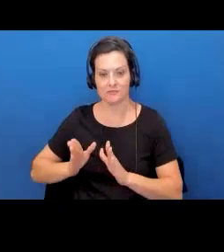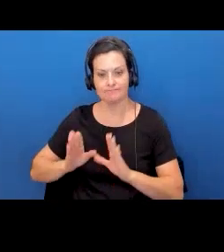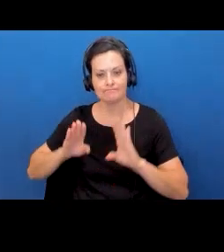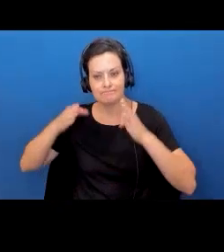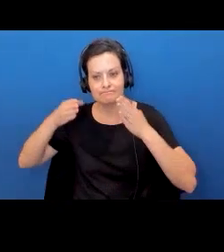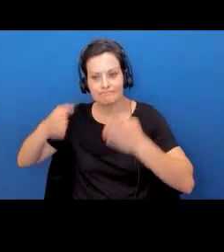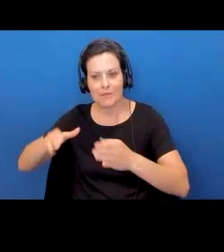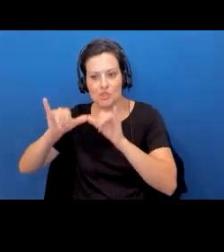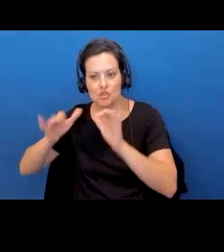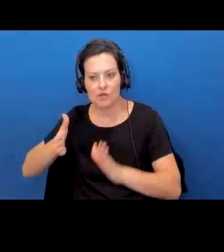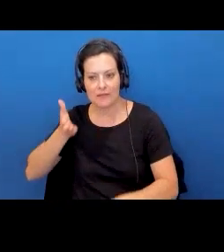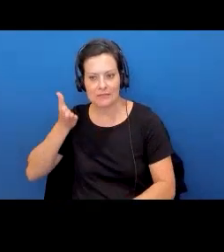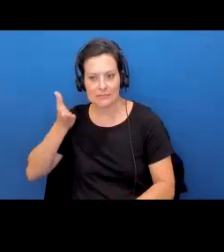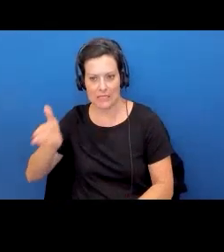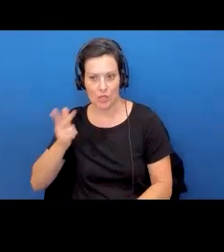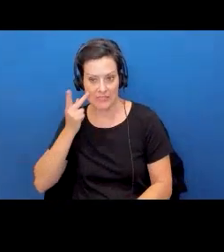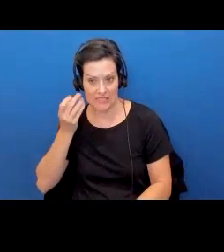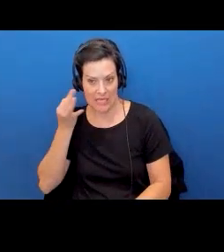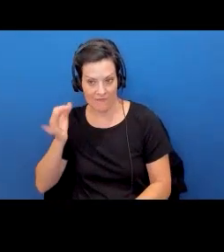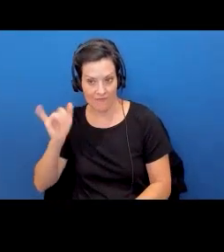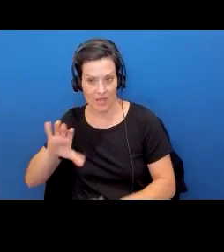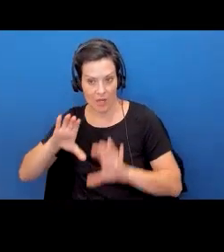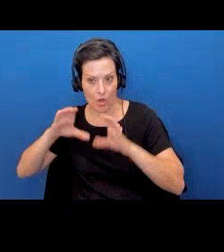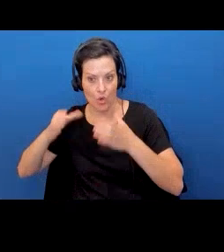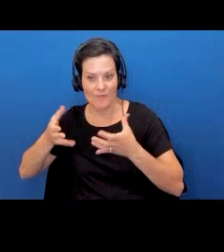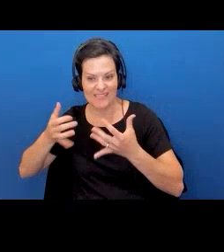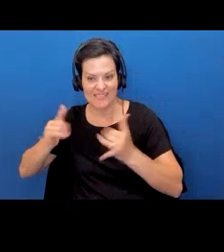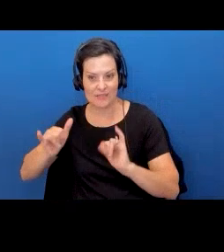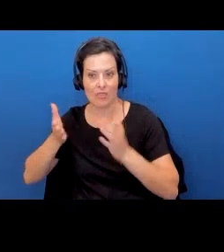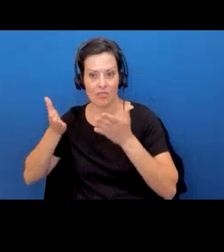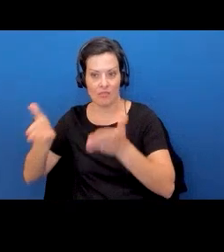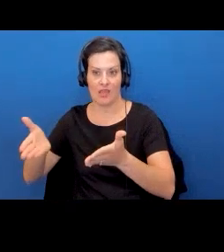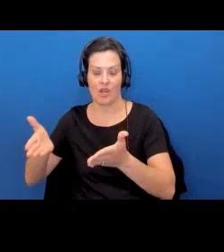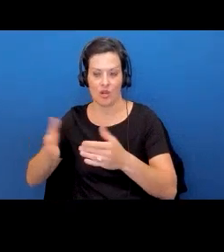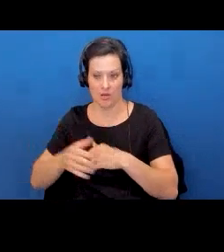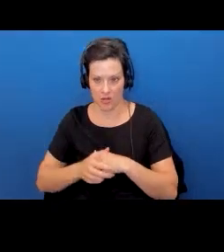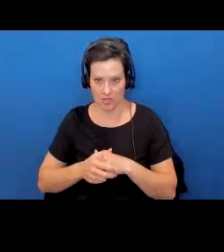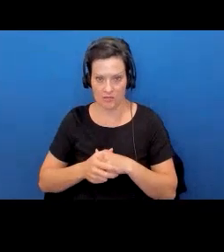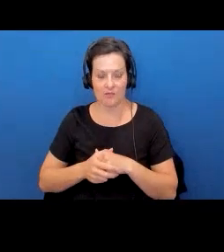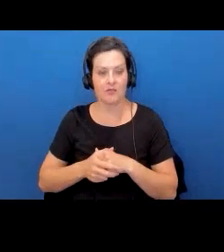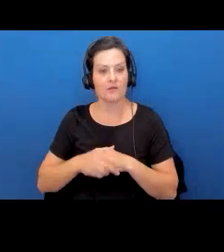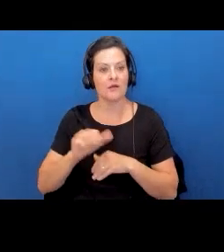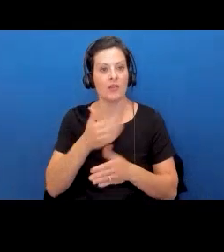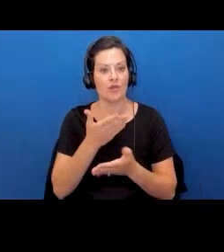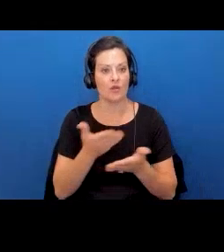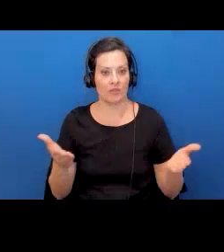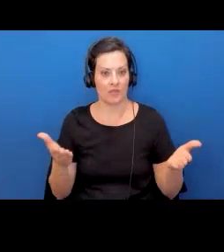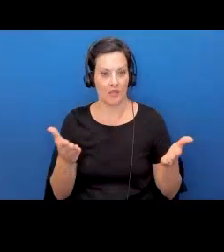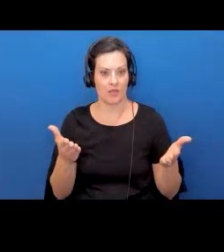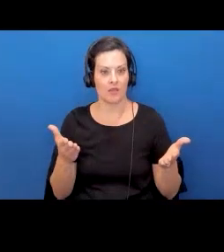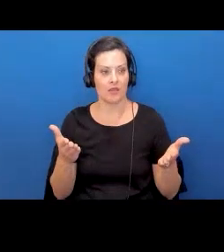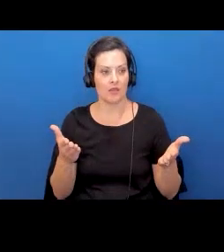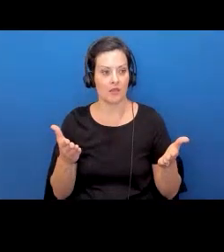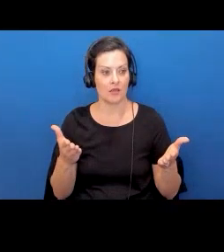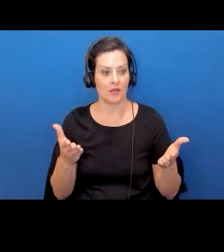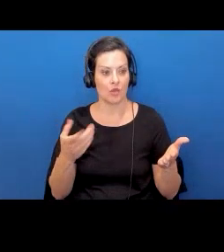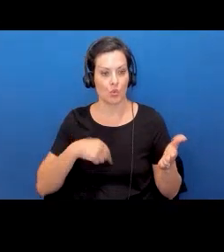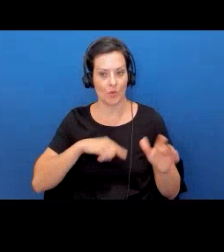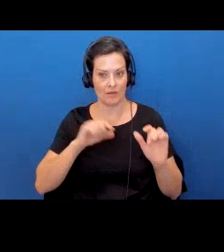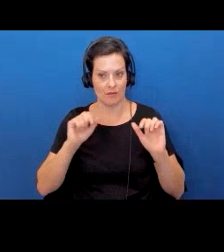surveys to go out and see if those historic populations are still there. Another thing with them is that we